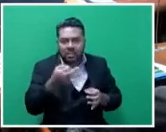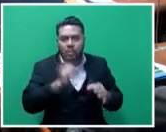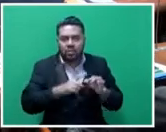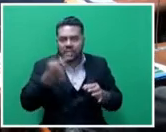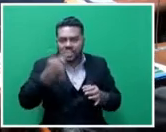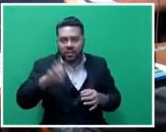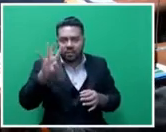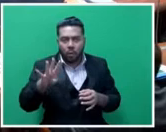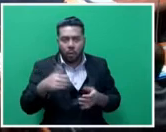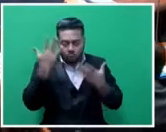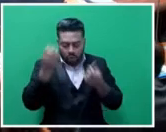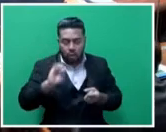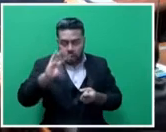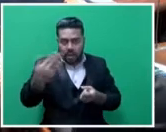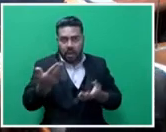You have the floor.